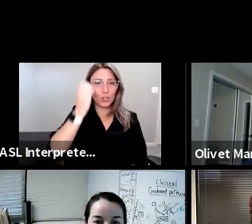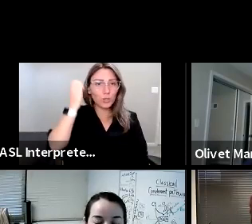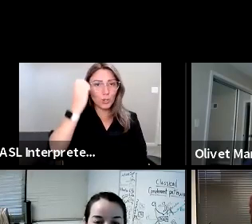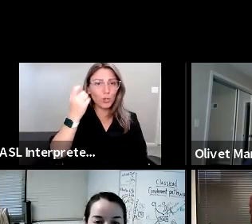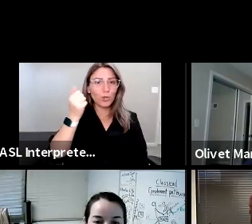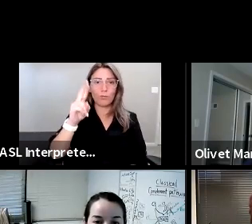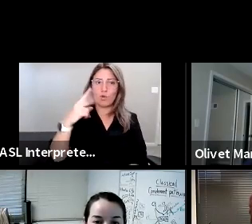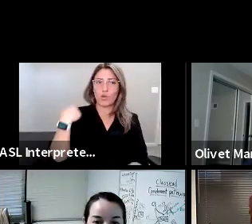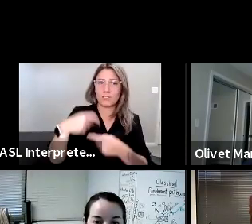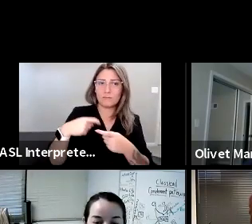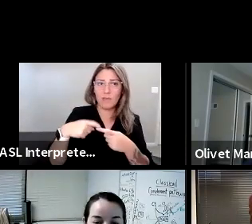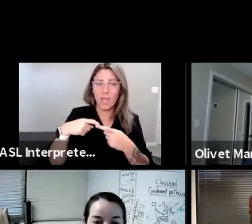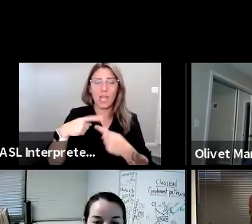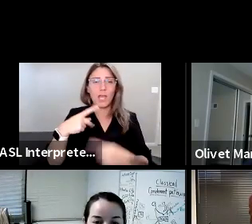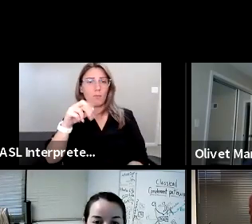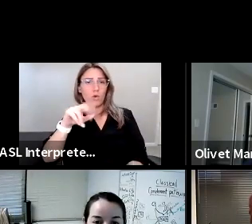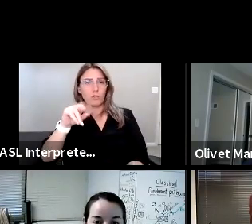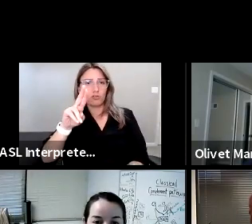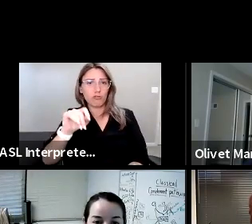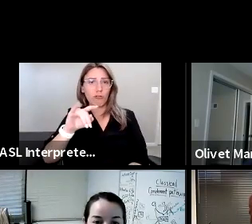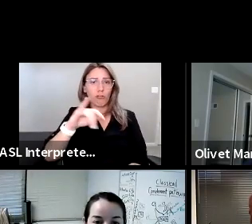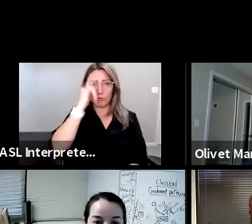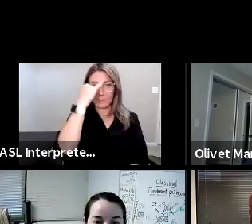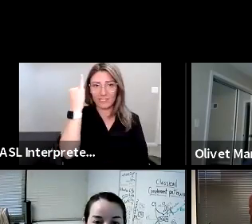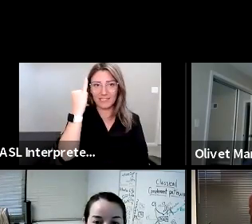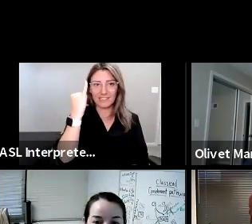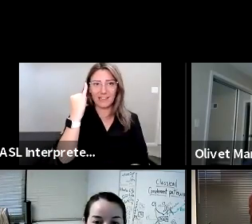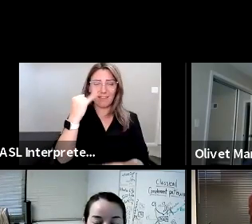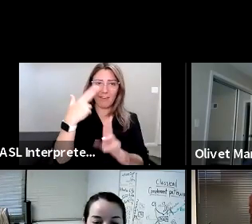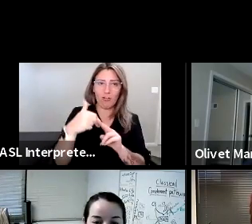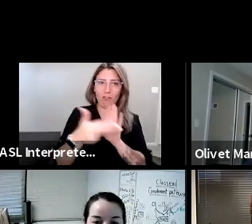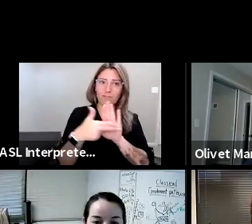or Portugal or Italy, they call them Latinos.